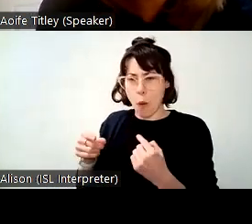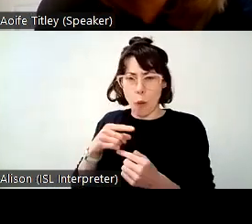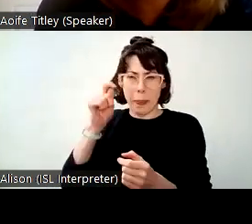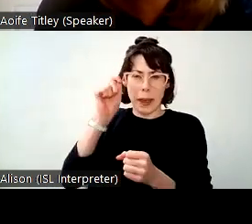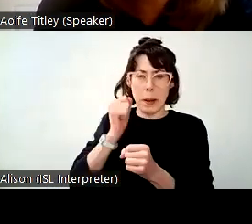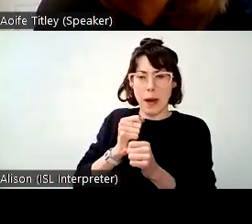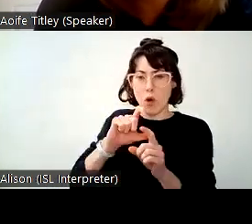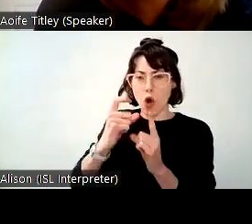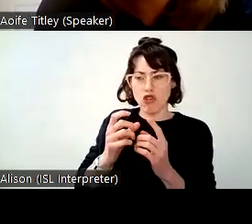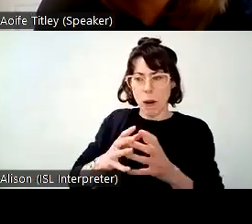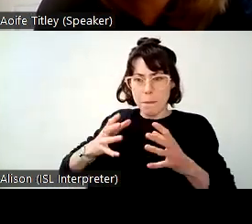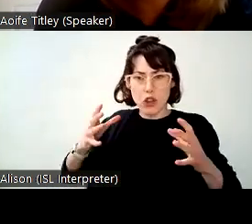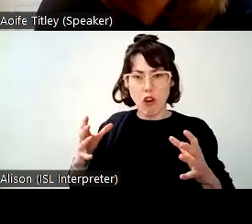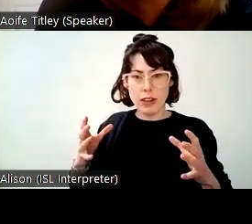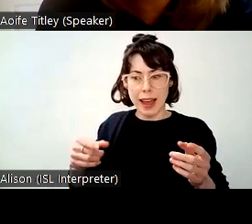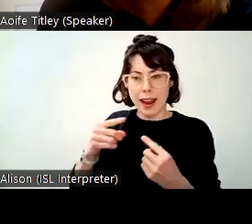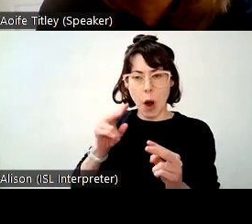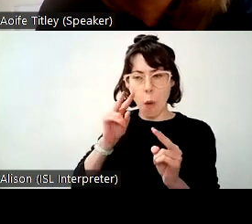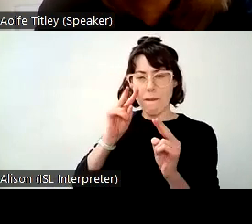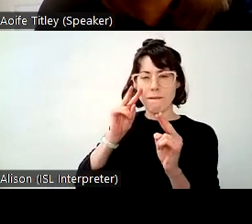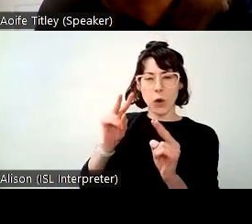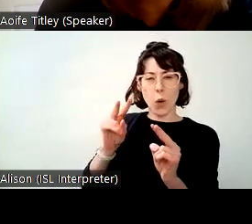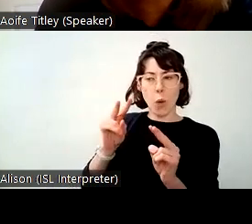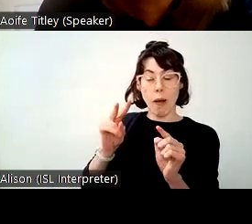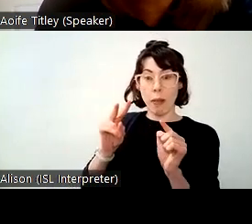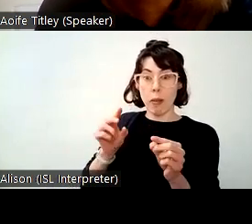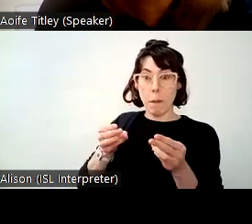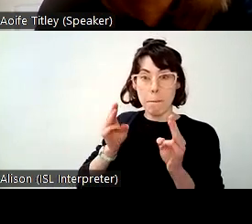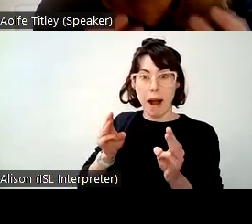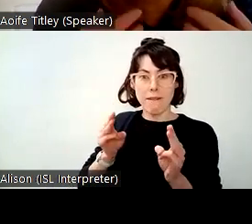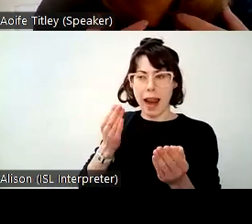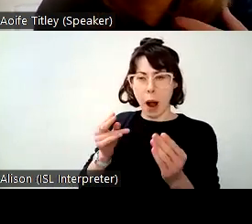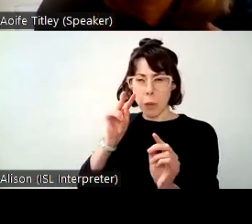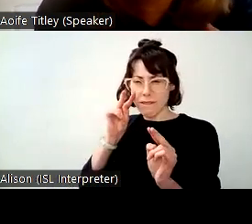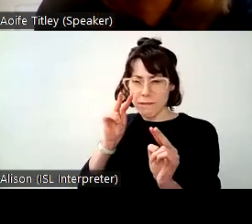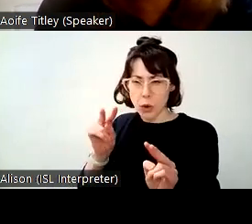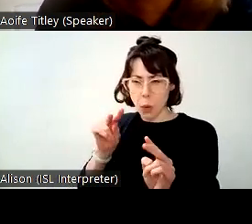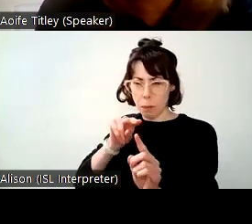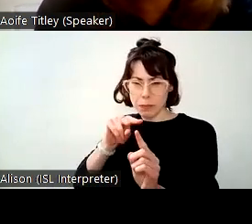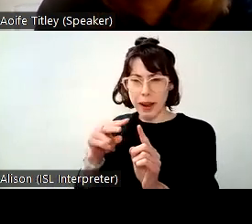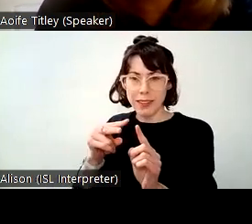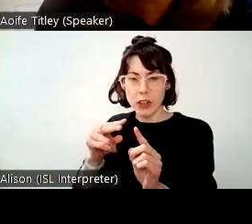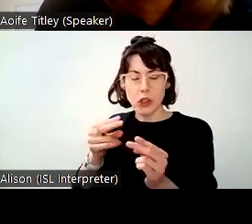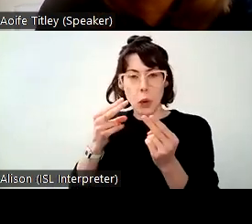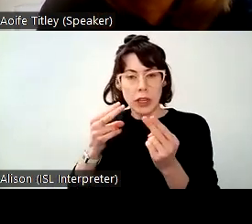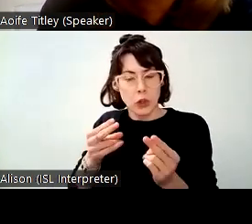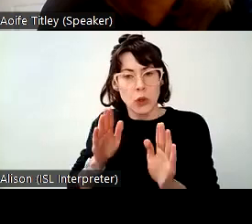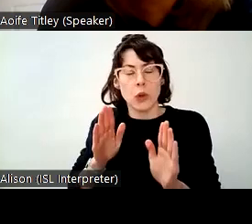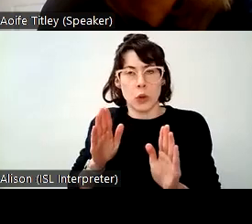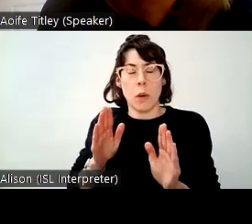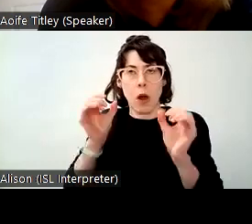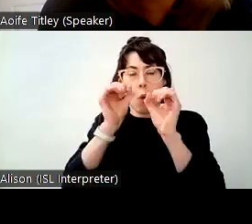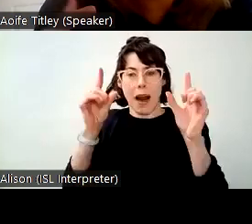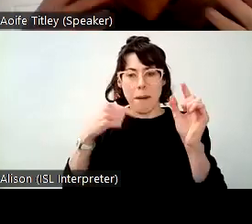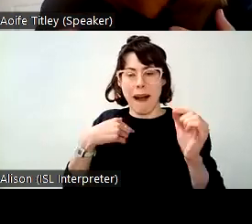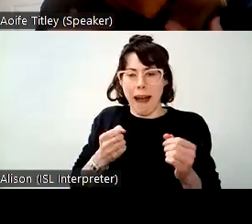that lens can often be very powerful, and we have to be, I suppose, unlearn it and be conscious of it when we